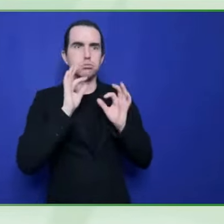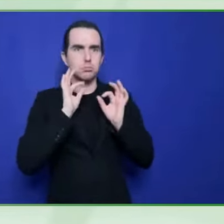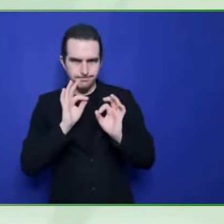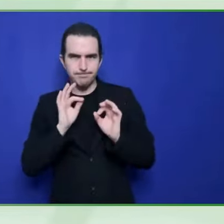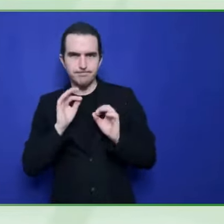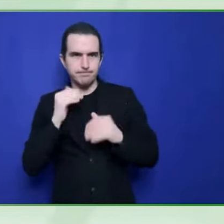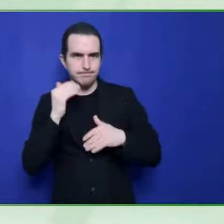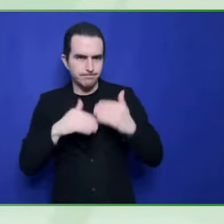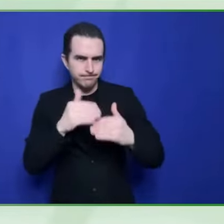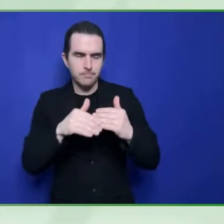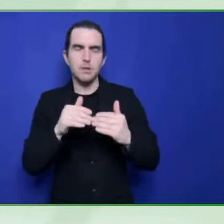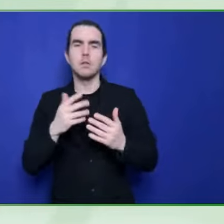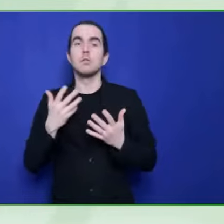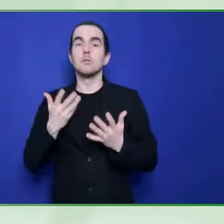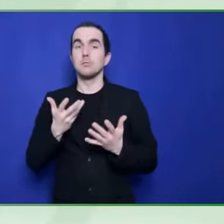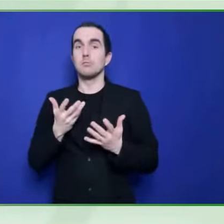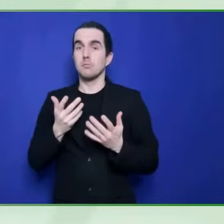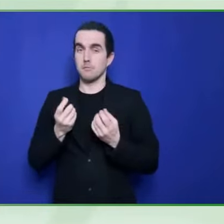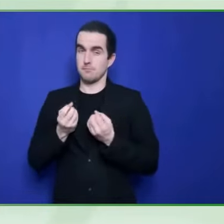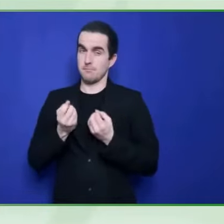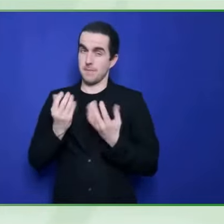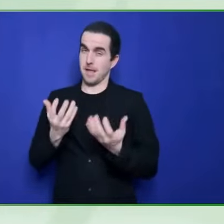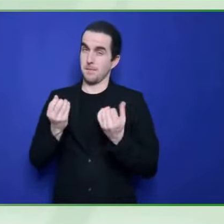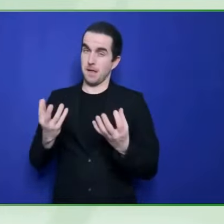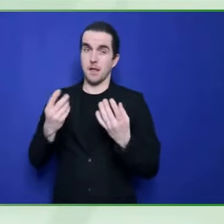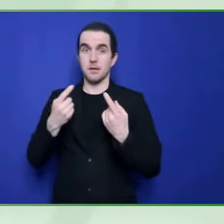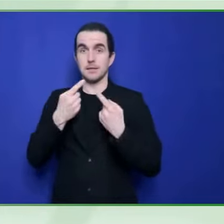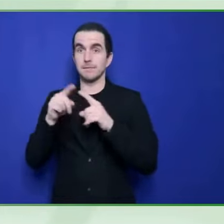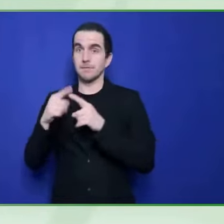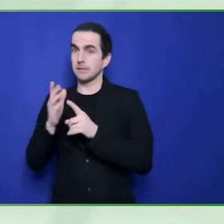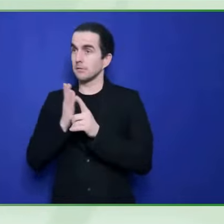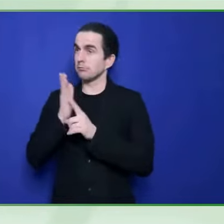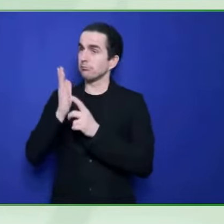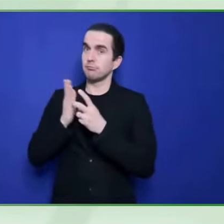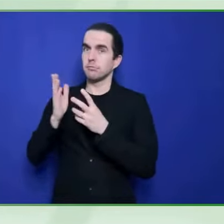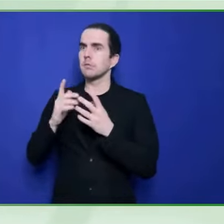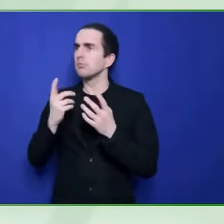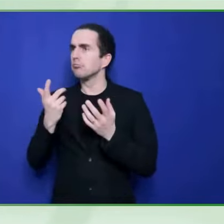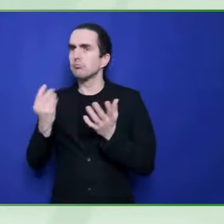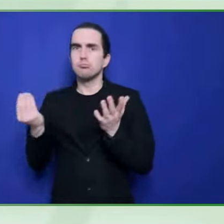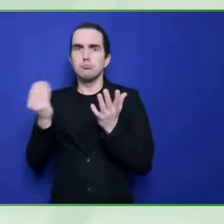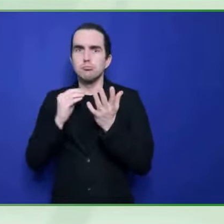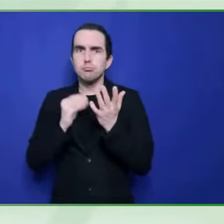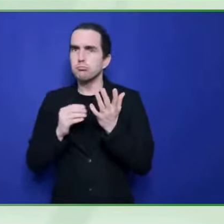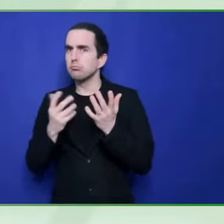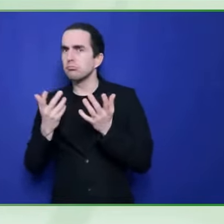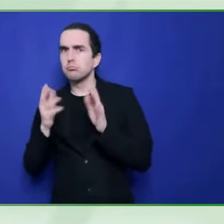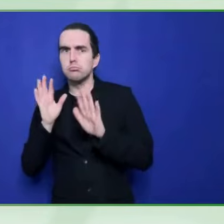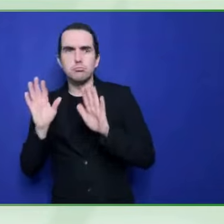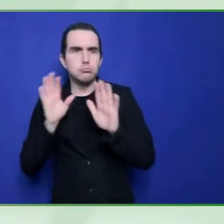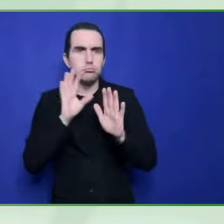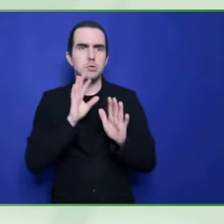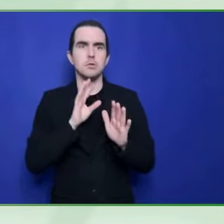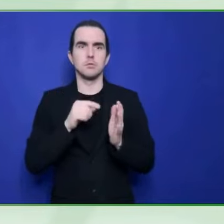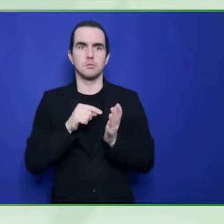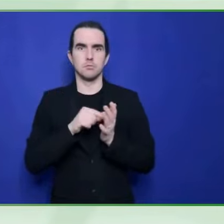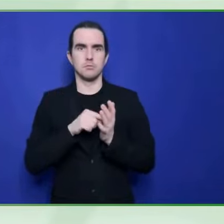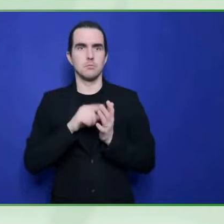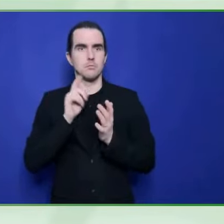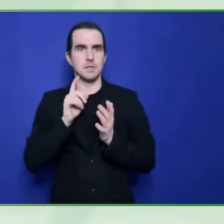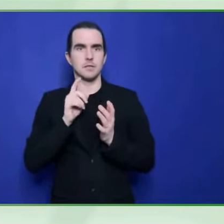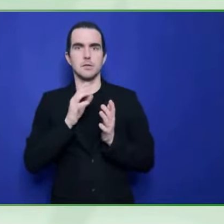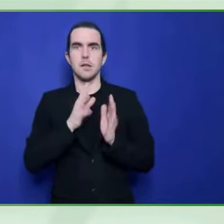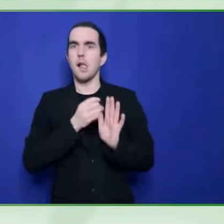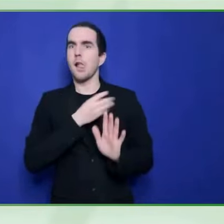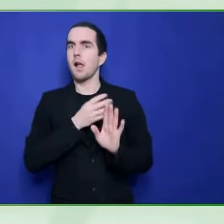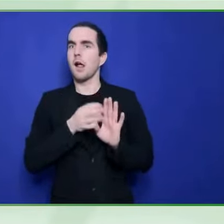our approaches to mobility. There's tons of data about automobile roads and where they can go. And of course,